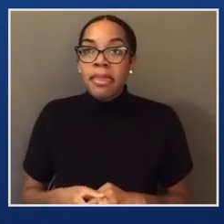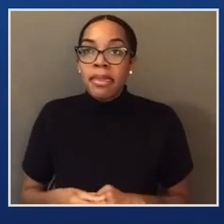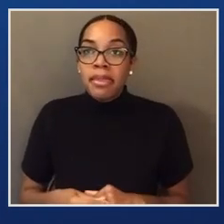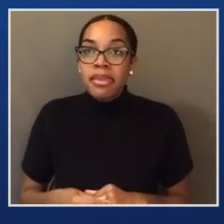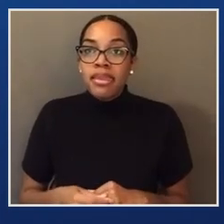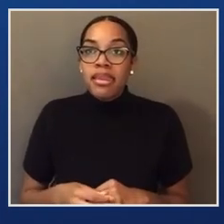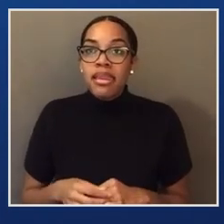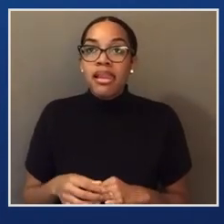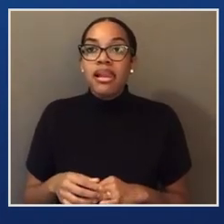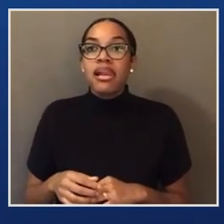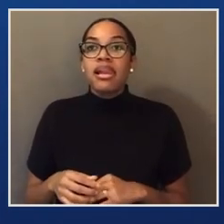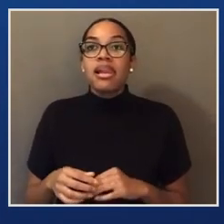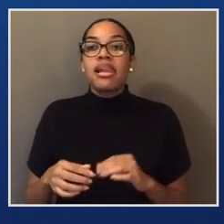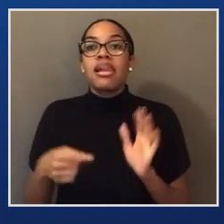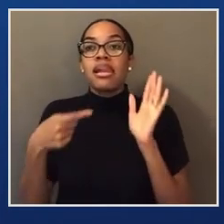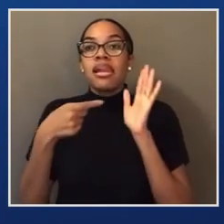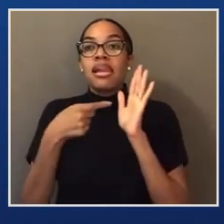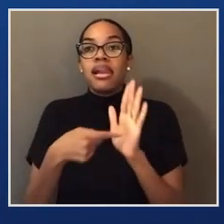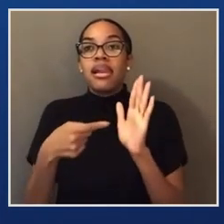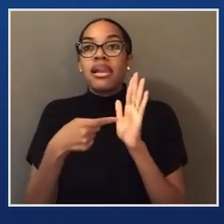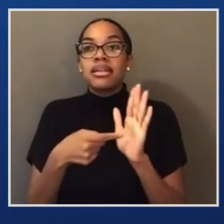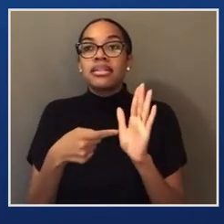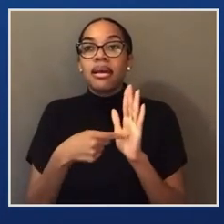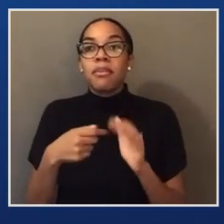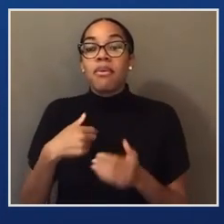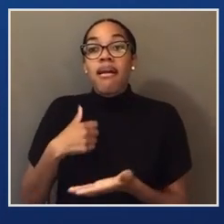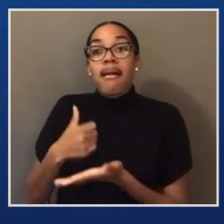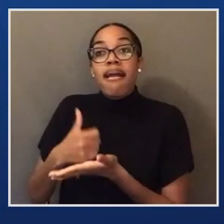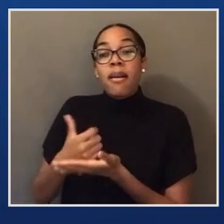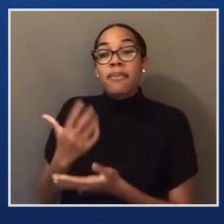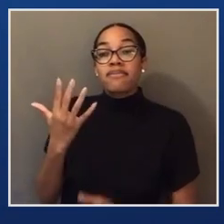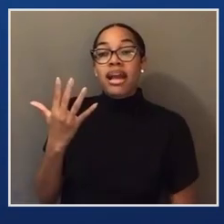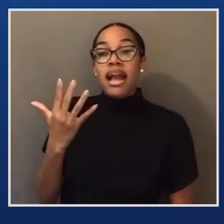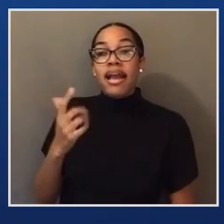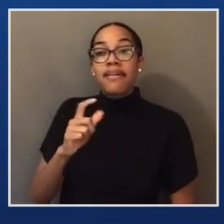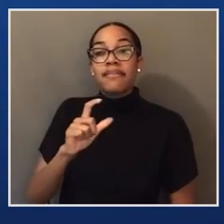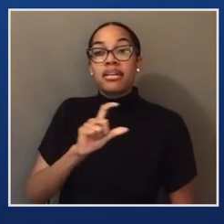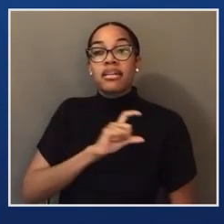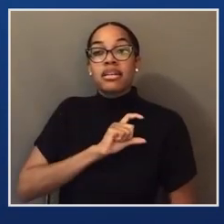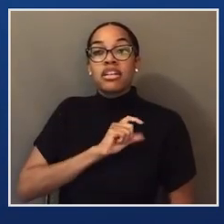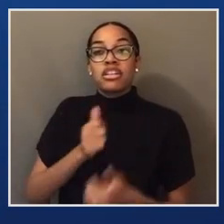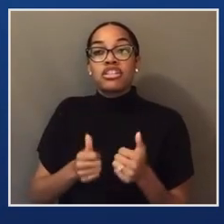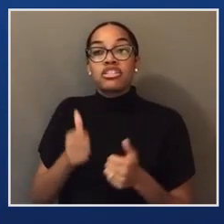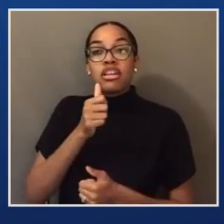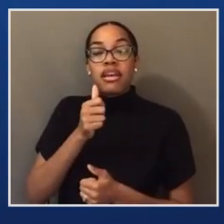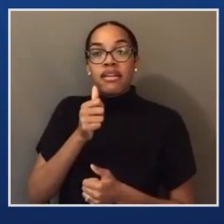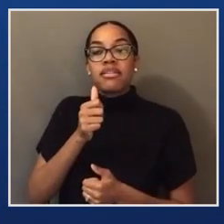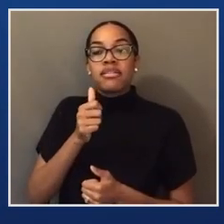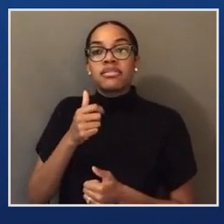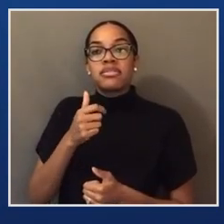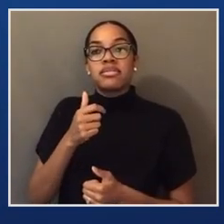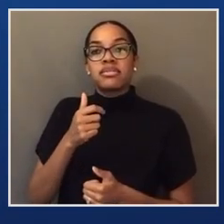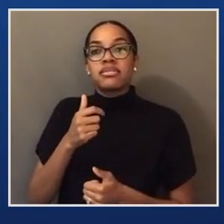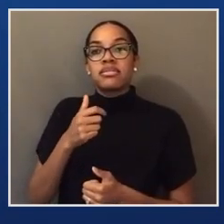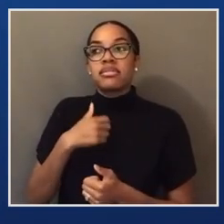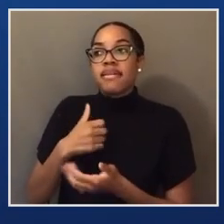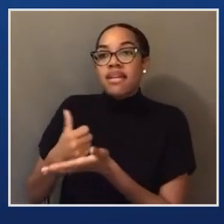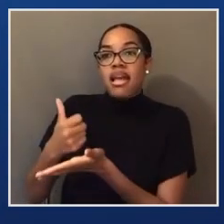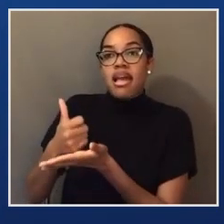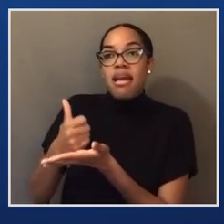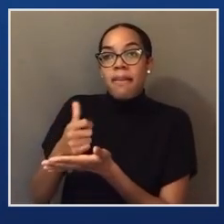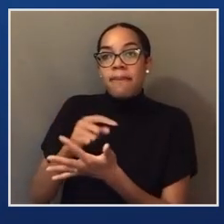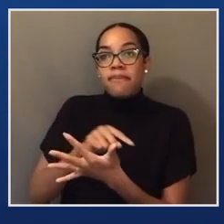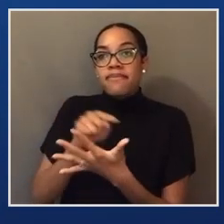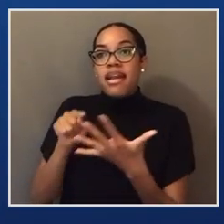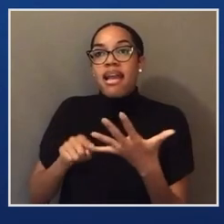five sheriffs elected in places that I'm at. I'm in Henry County, Georgia. I'm in Miami. I'm in Fort Lauderdale. I'm